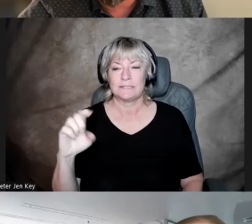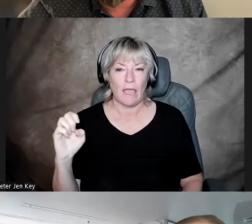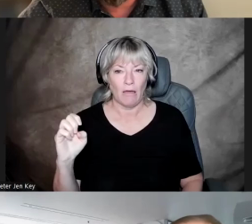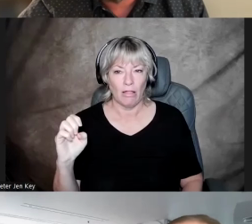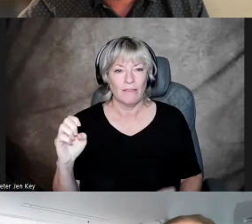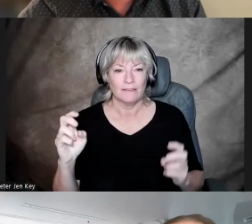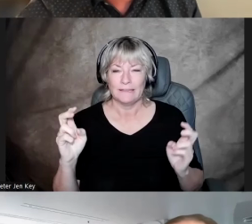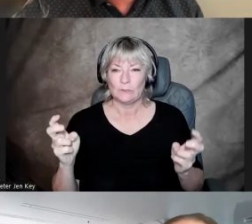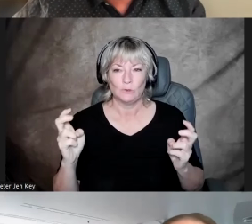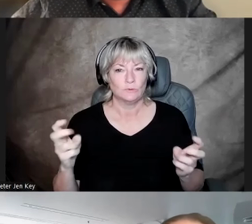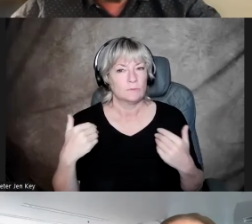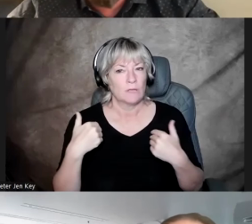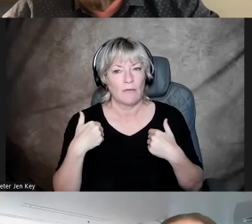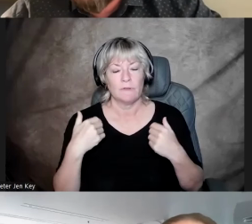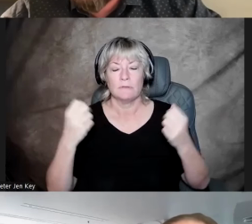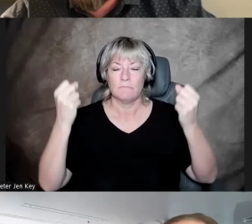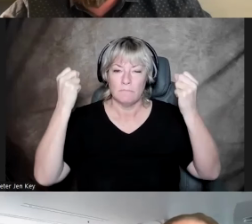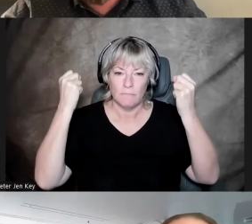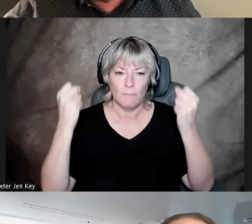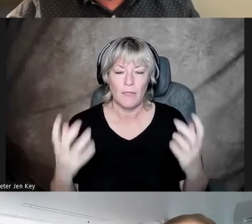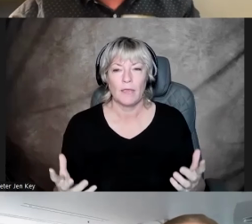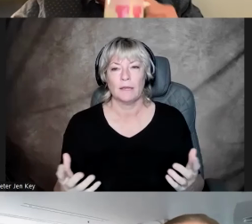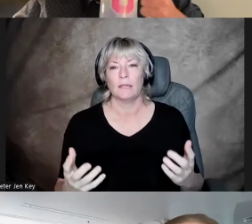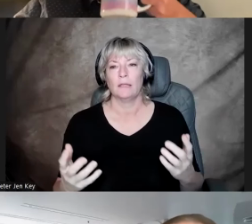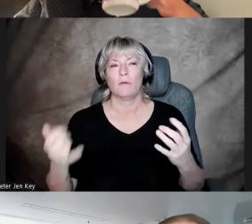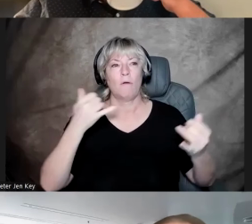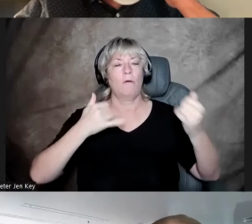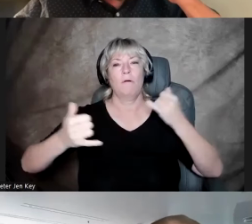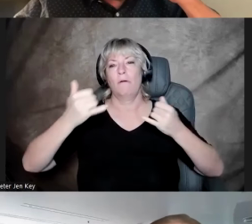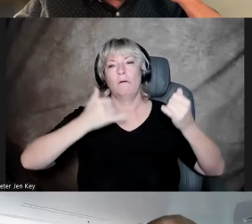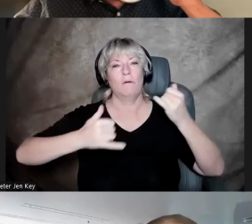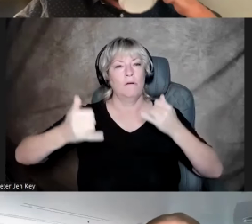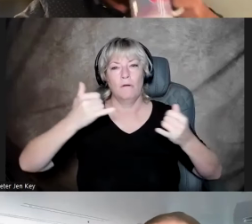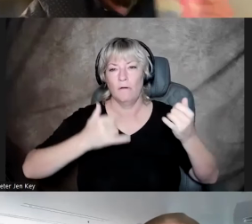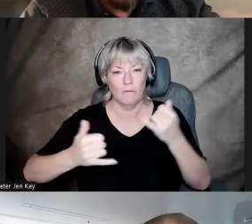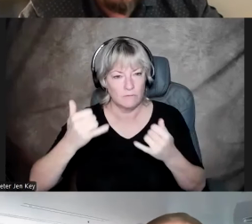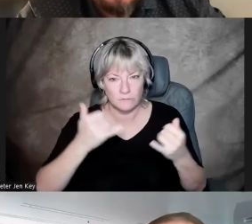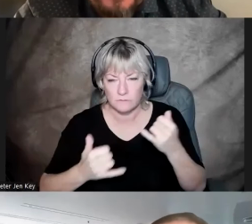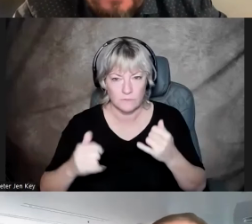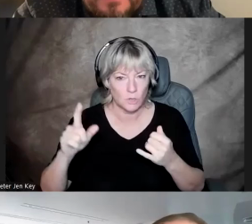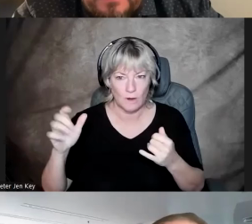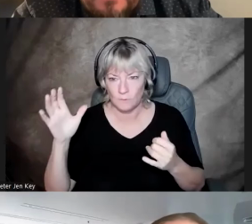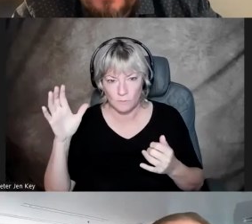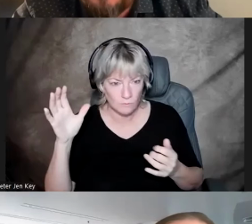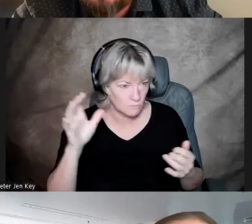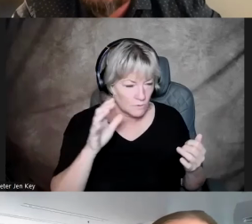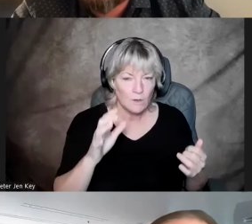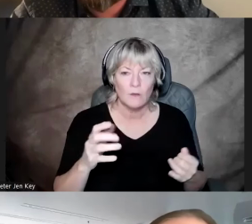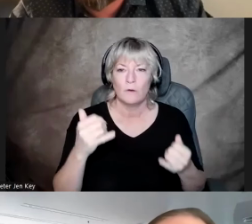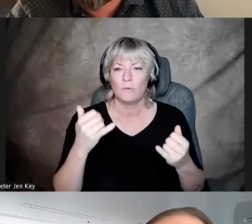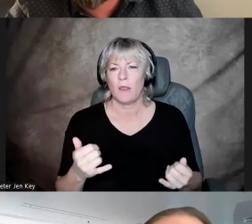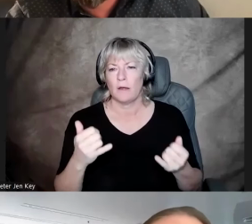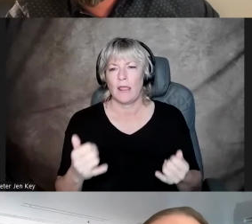there's just so many calls that one has to listen to. I mean, right now, I think